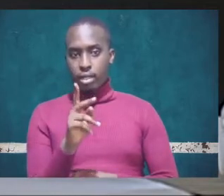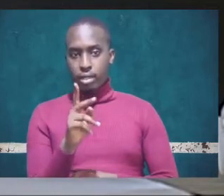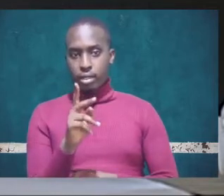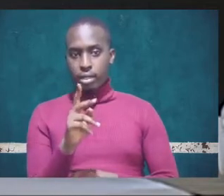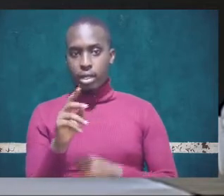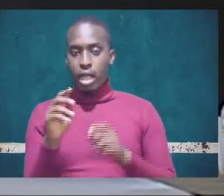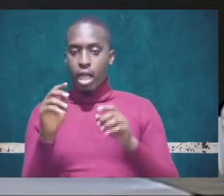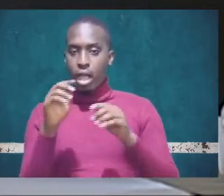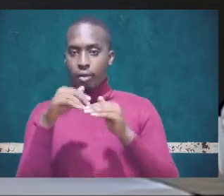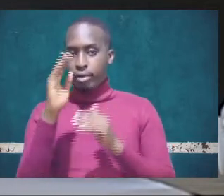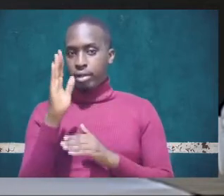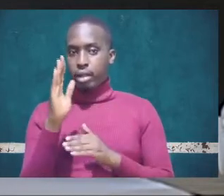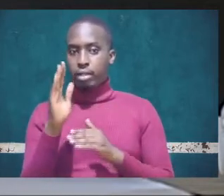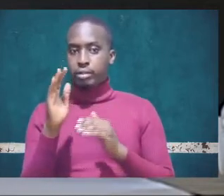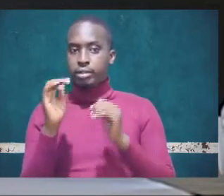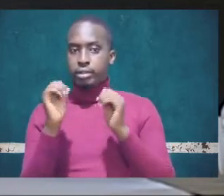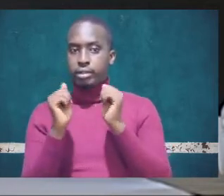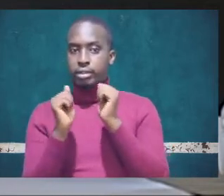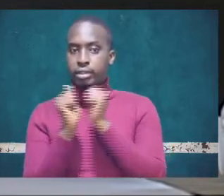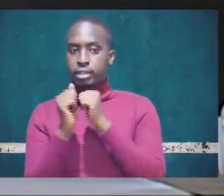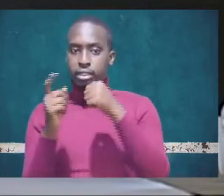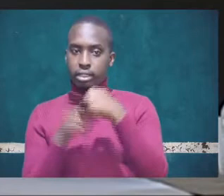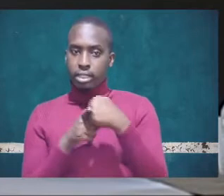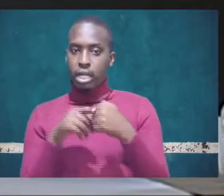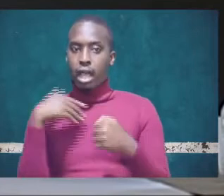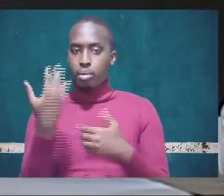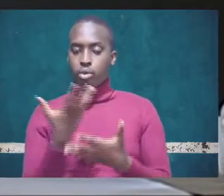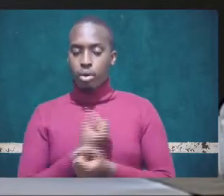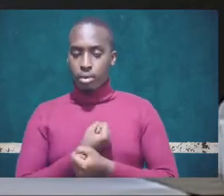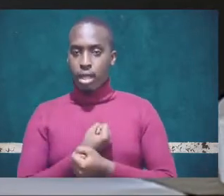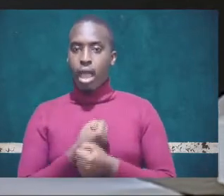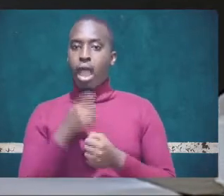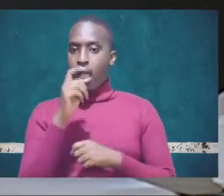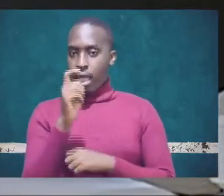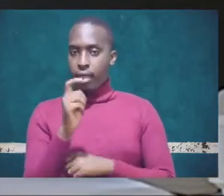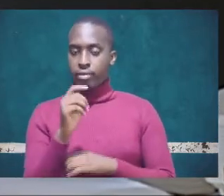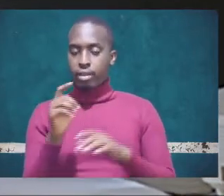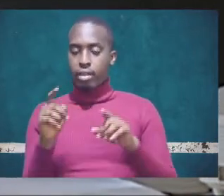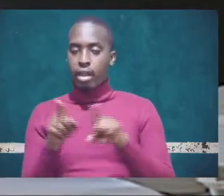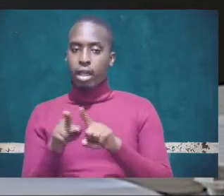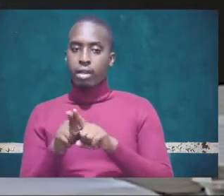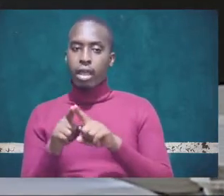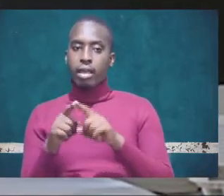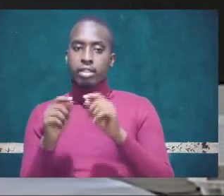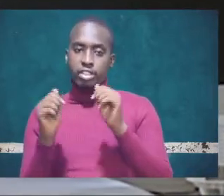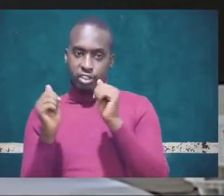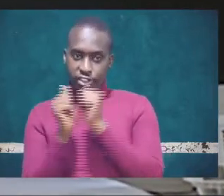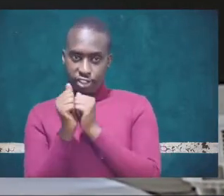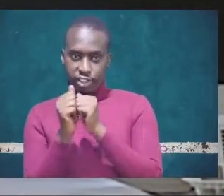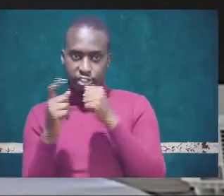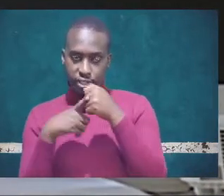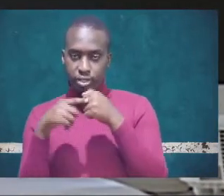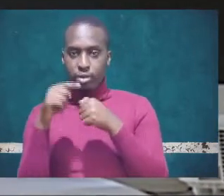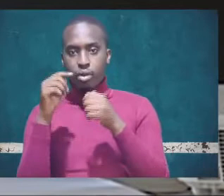Greater than, what do we have here? 16. And we have x 16 over 2, we